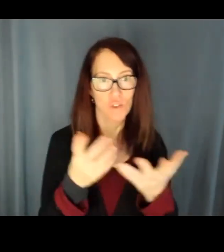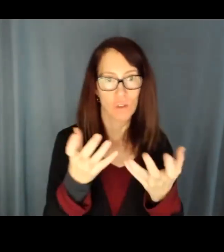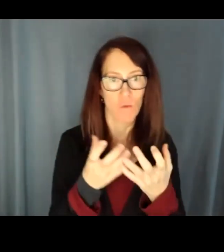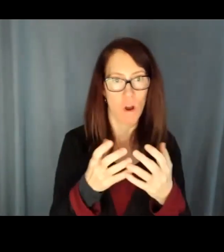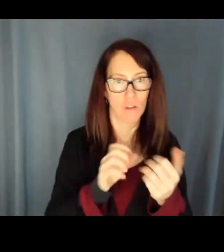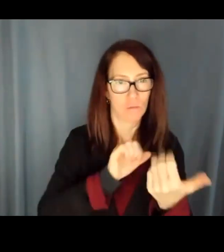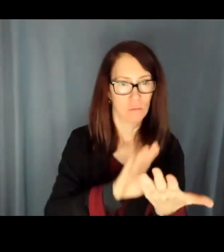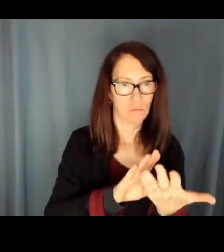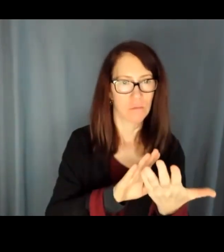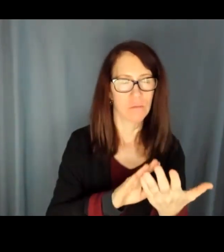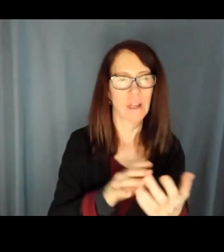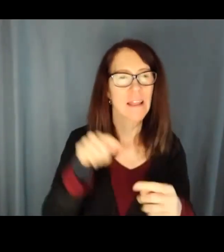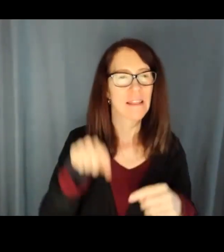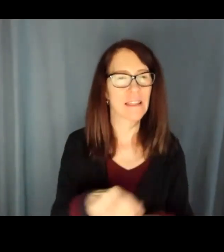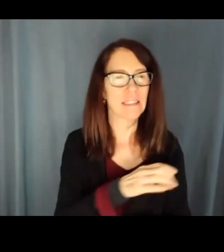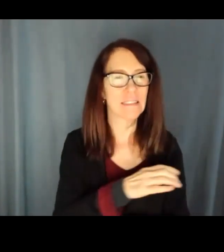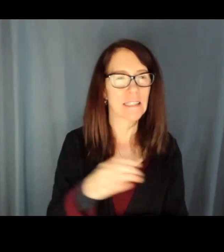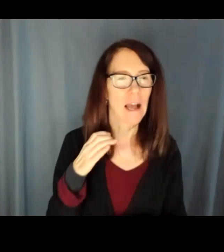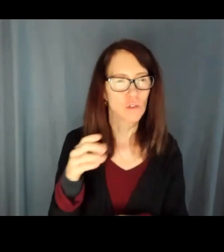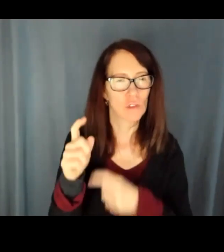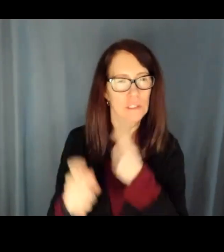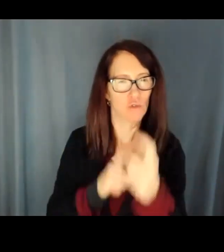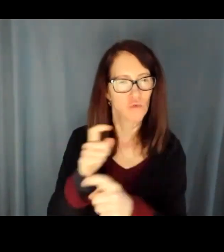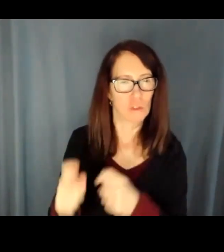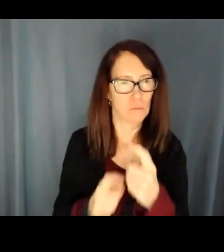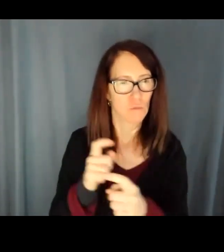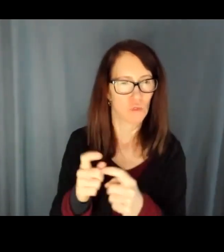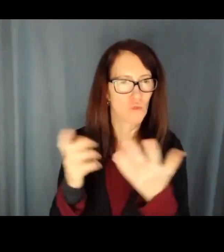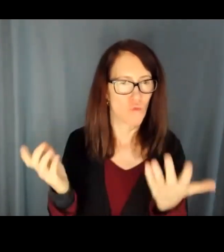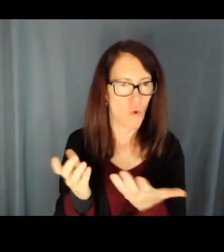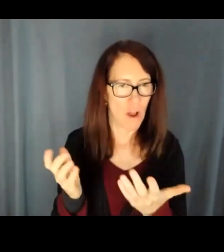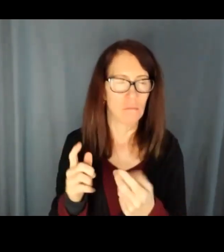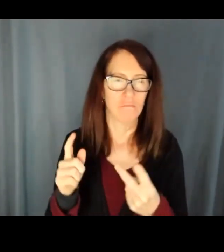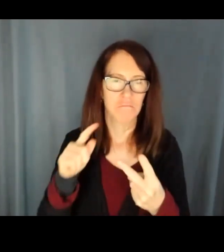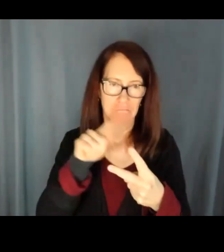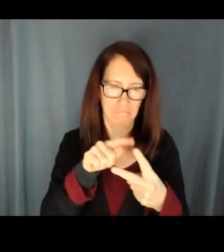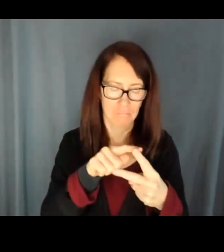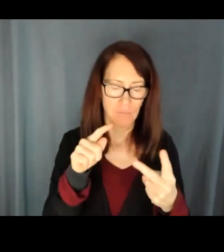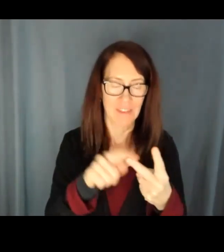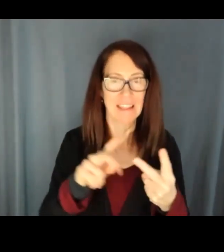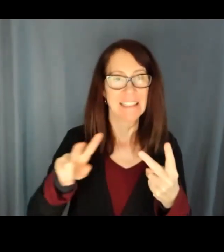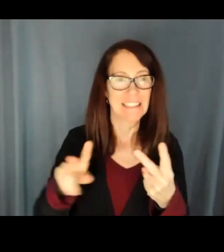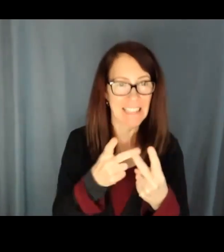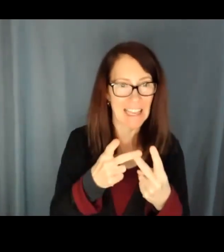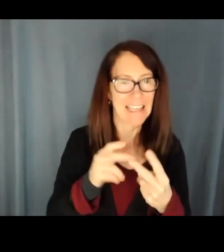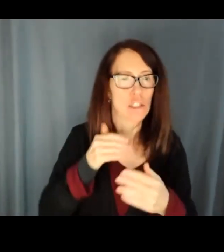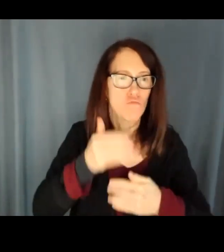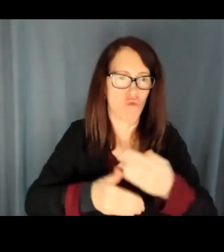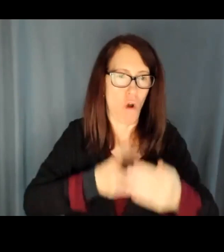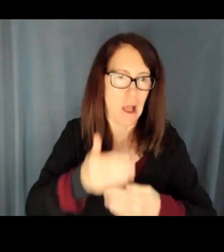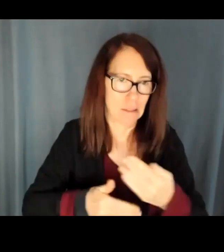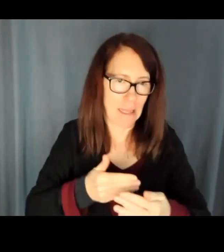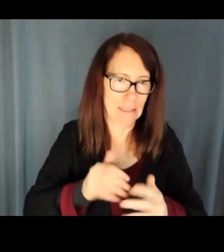of what this council can contribute. And the second thing pertains to the process by which we might do so. So these are